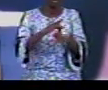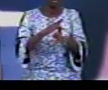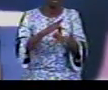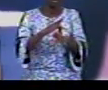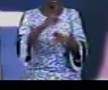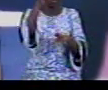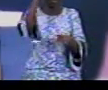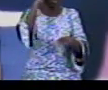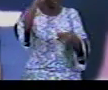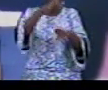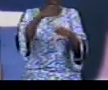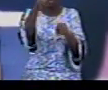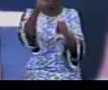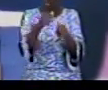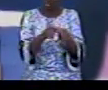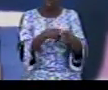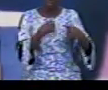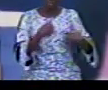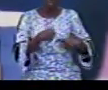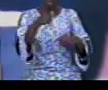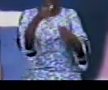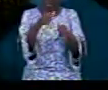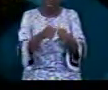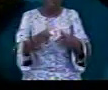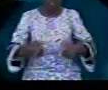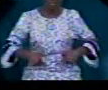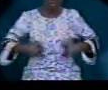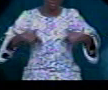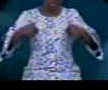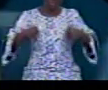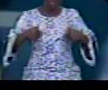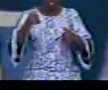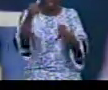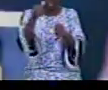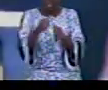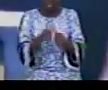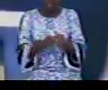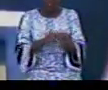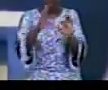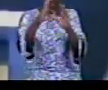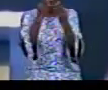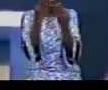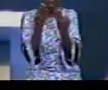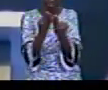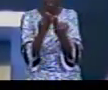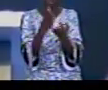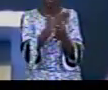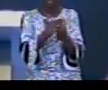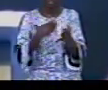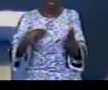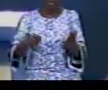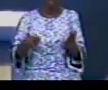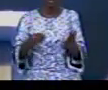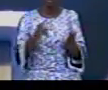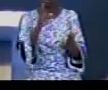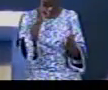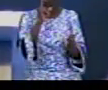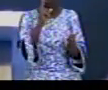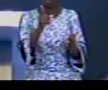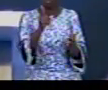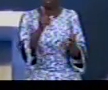heart, every life, every family. And truly,